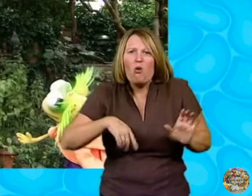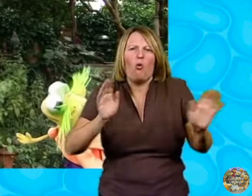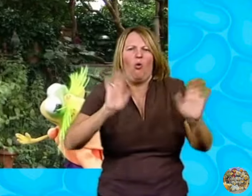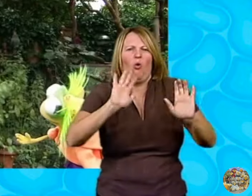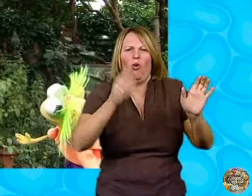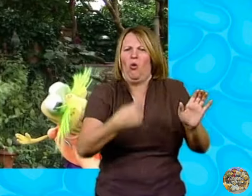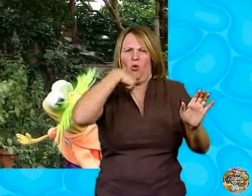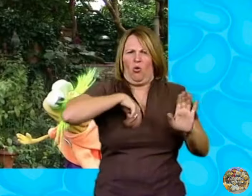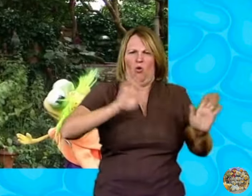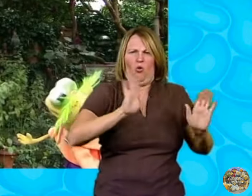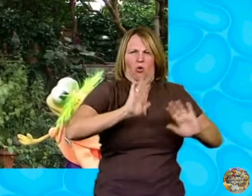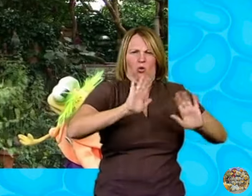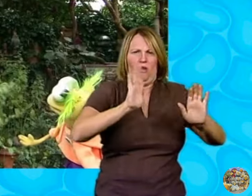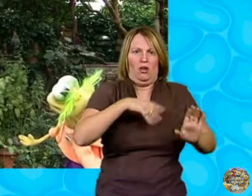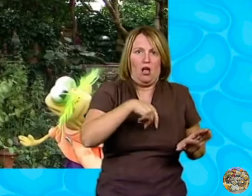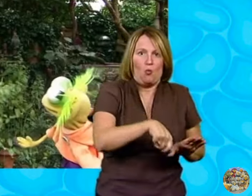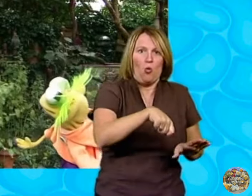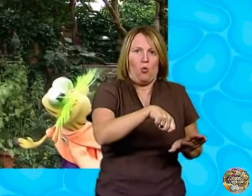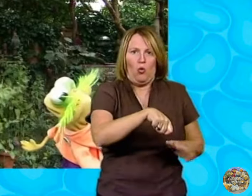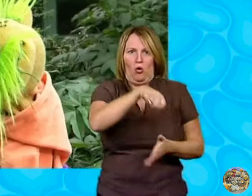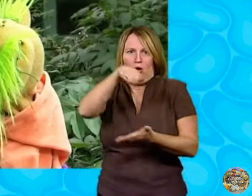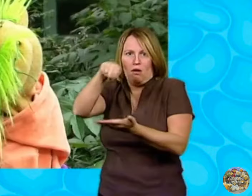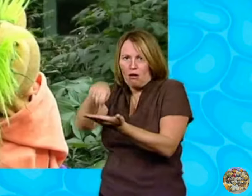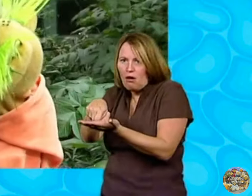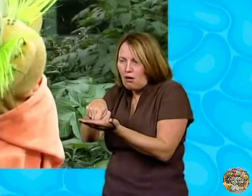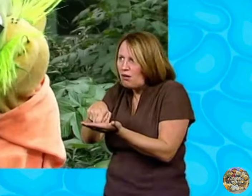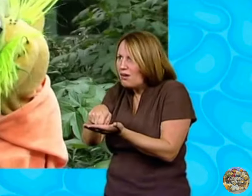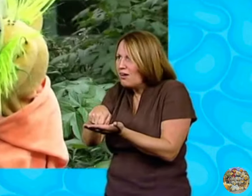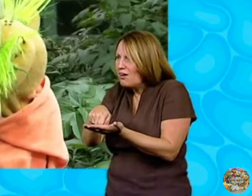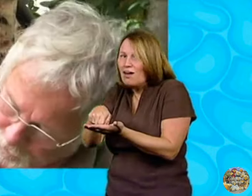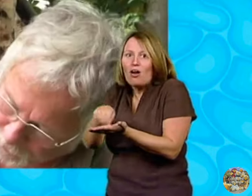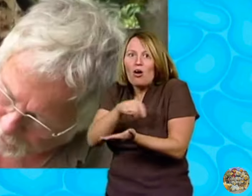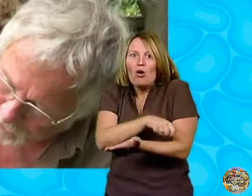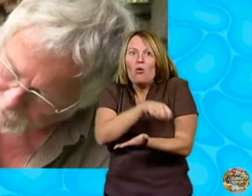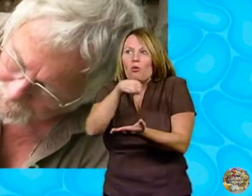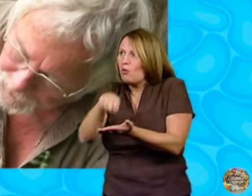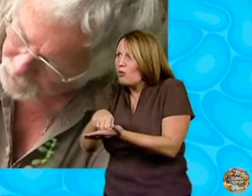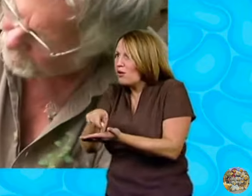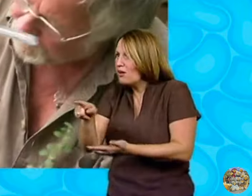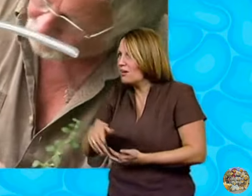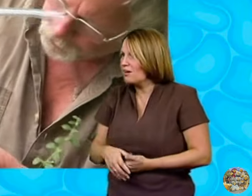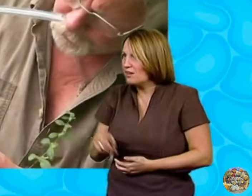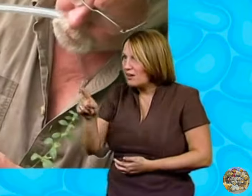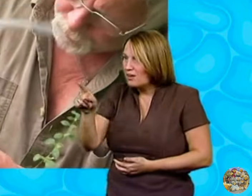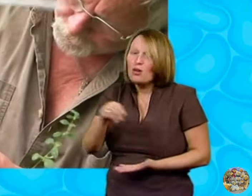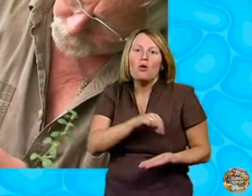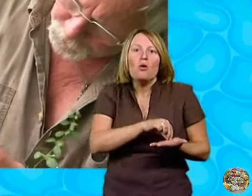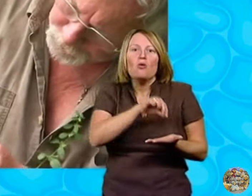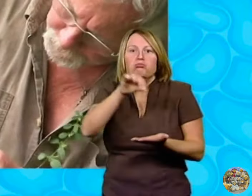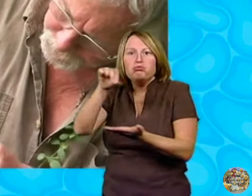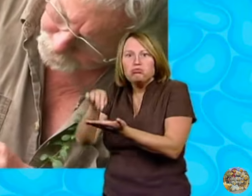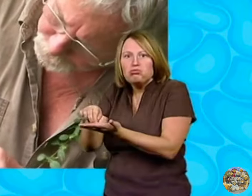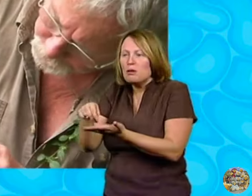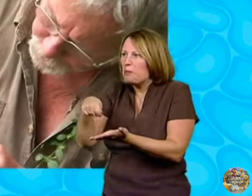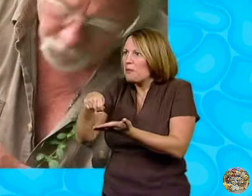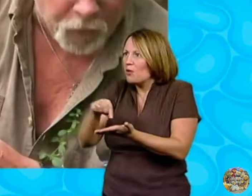No. Jelly, don't worry. I'm not going to actually swallow them or anything like this. It's not going to happen because, look, the end of this tube has got a